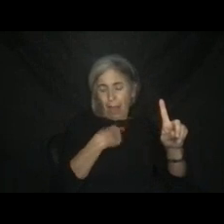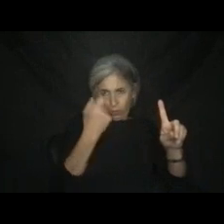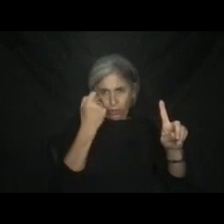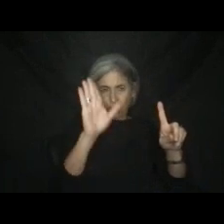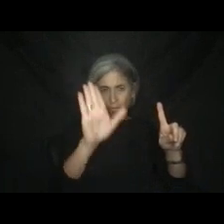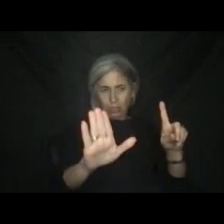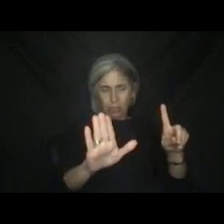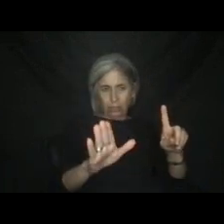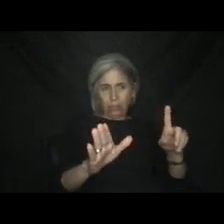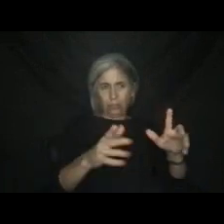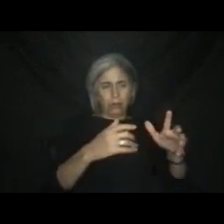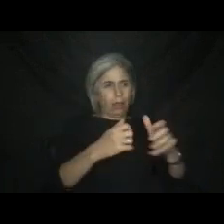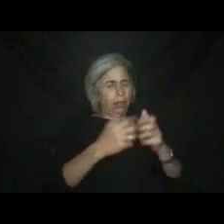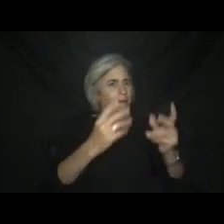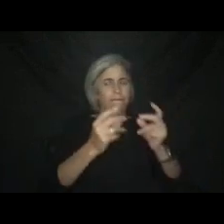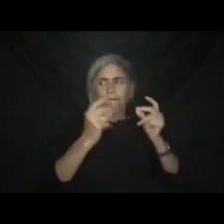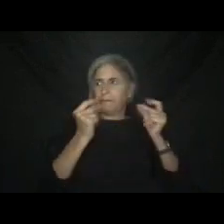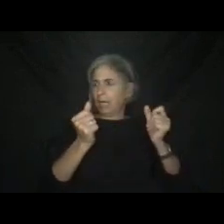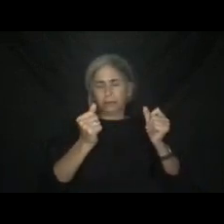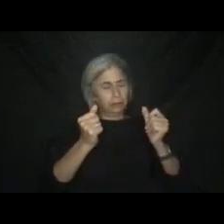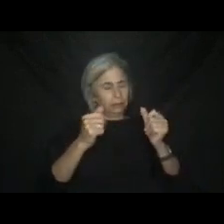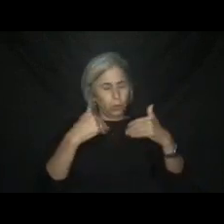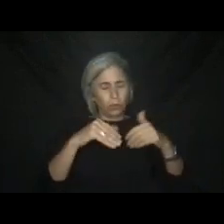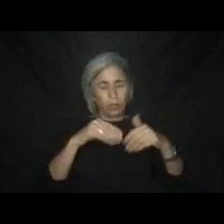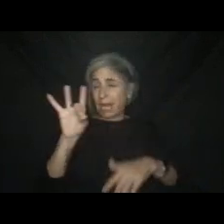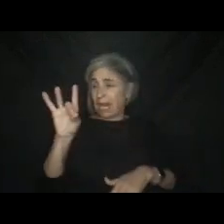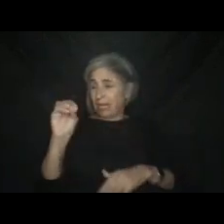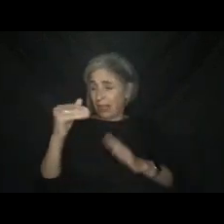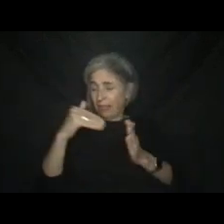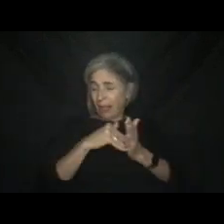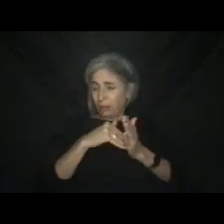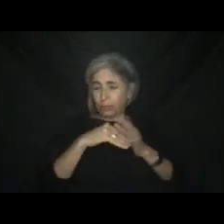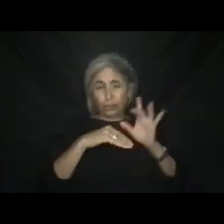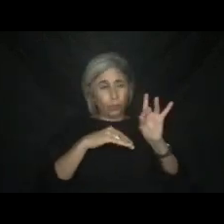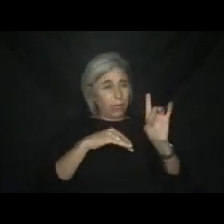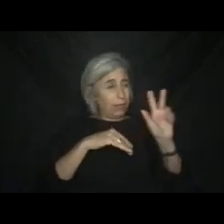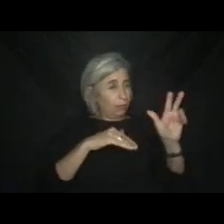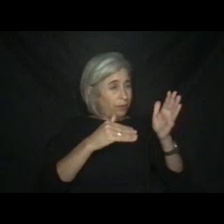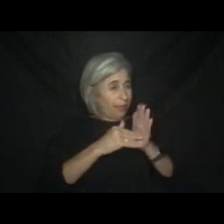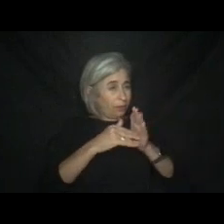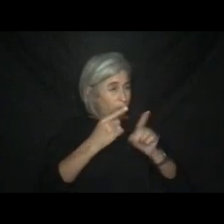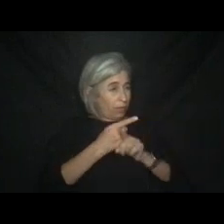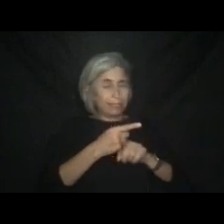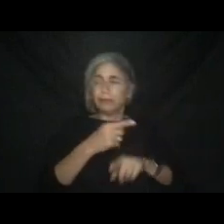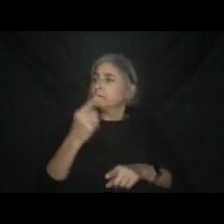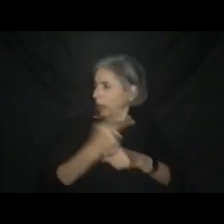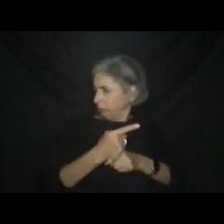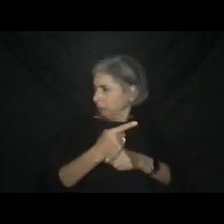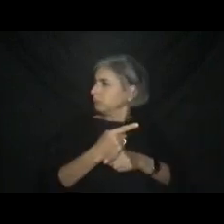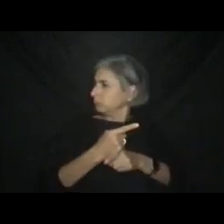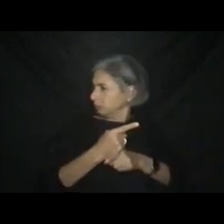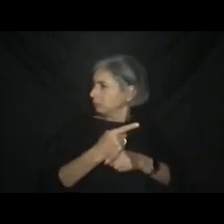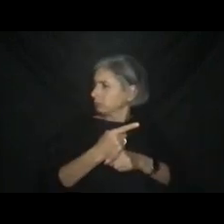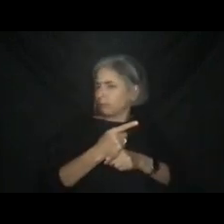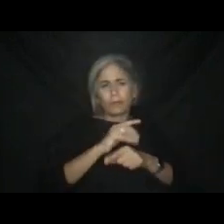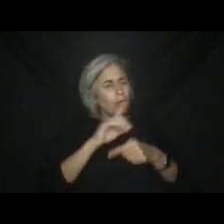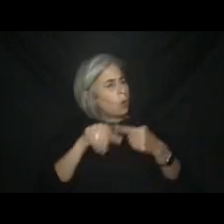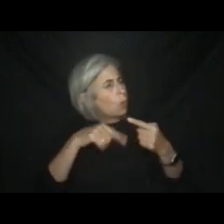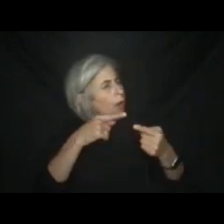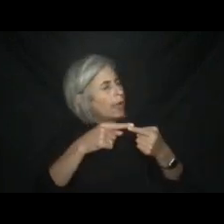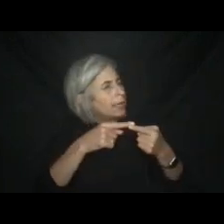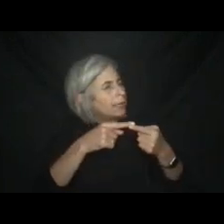were going quite quick, we went from 80,000 to 83,000? Correct. Okay. And then when,